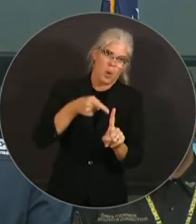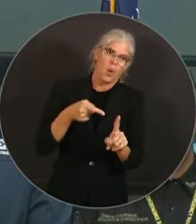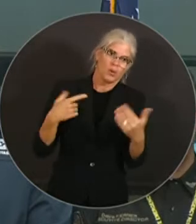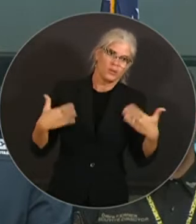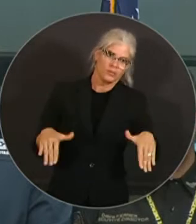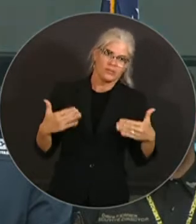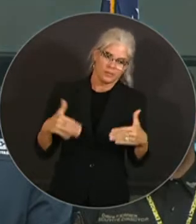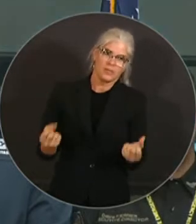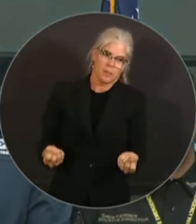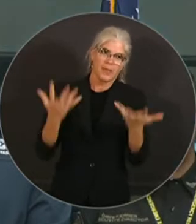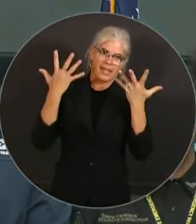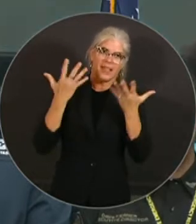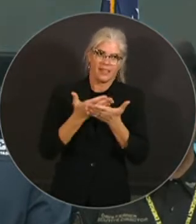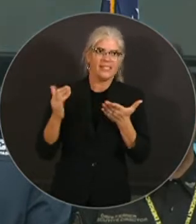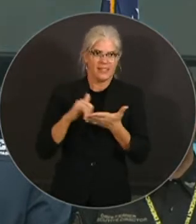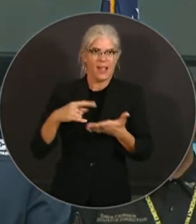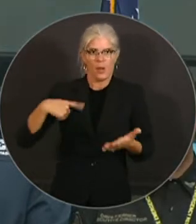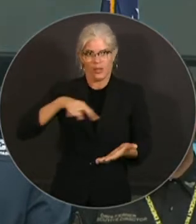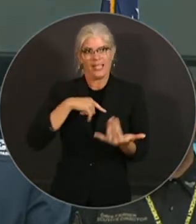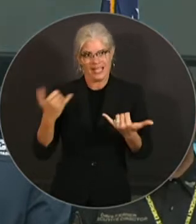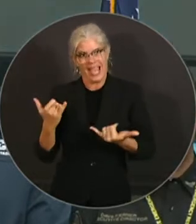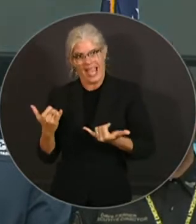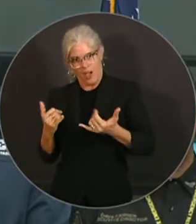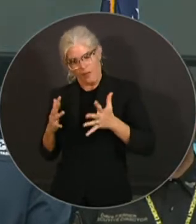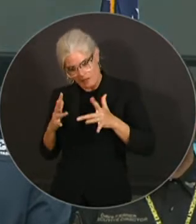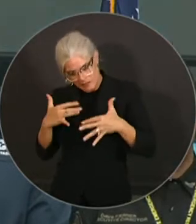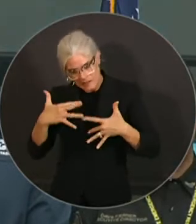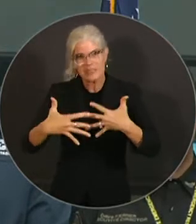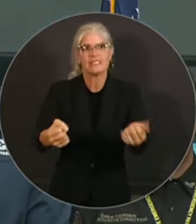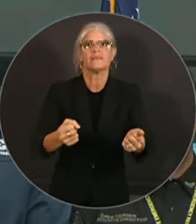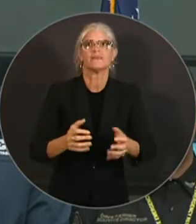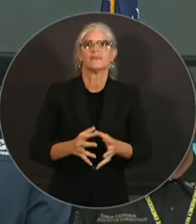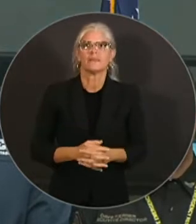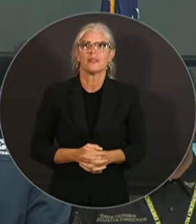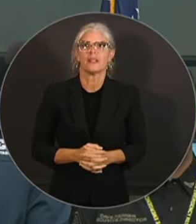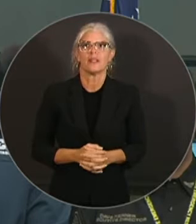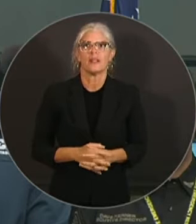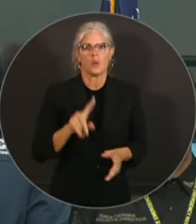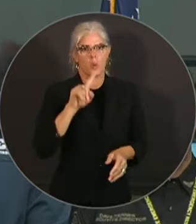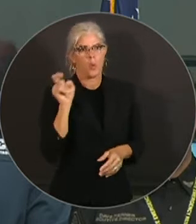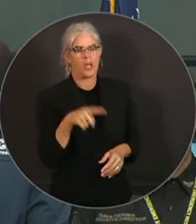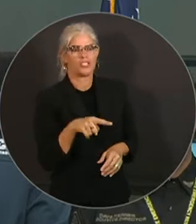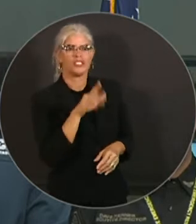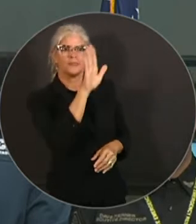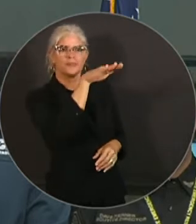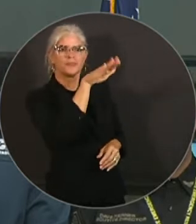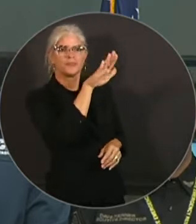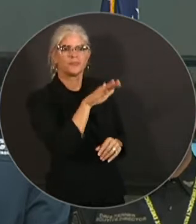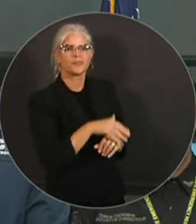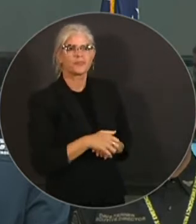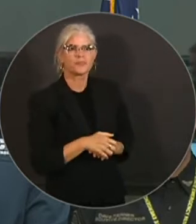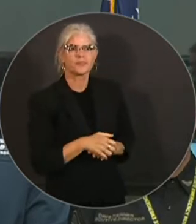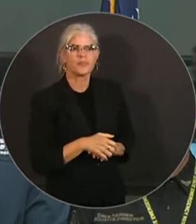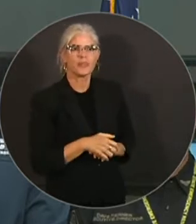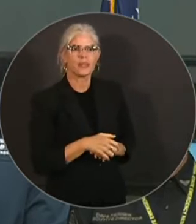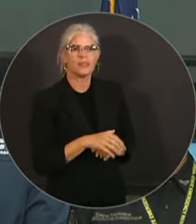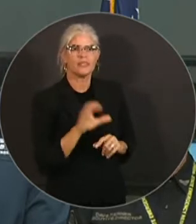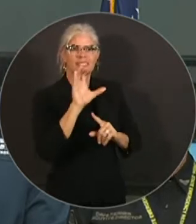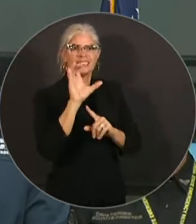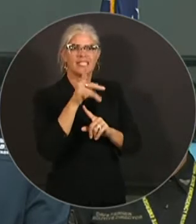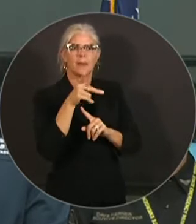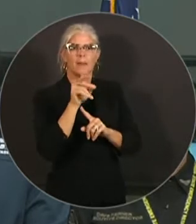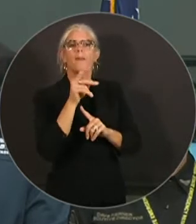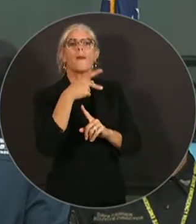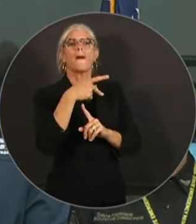of resources that are being brought to bear. I don't know if you remember during Ian, there was a hospital in Port Charlotte that sustained a lot of damage, and it